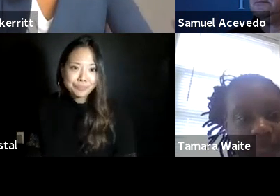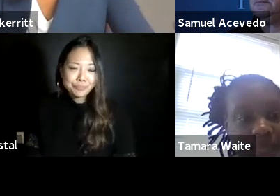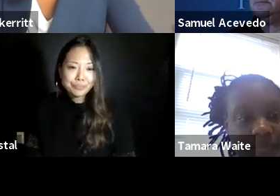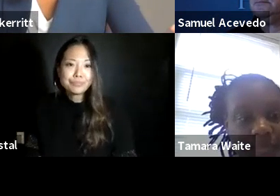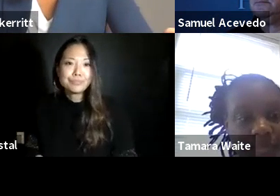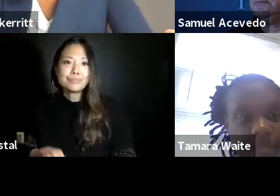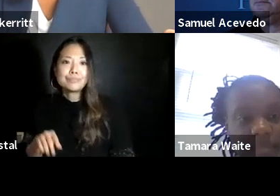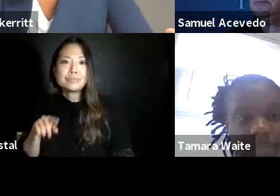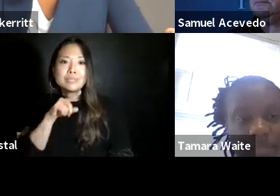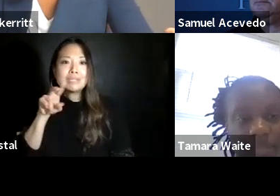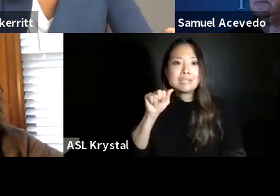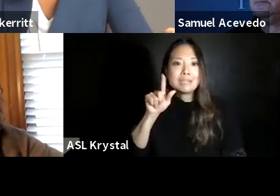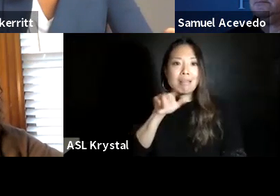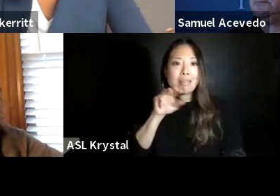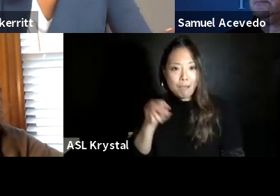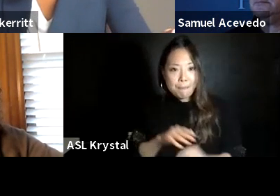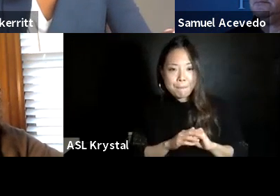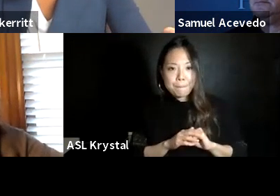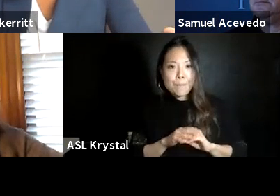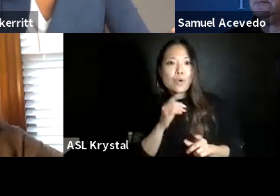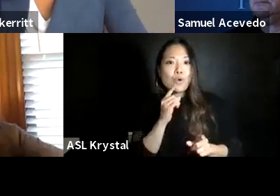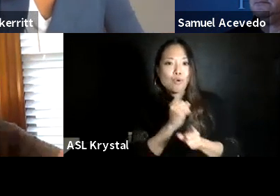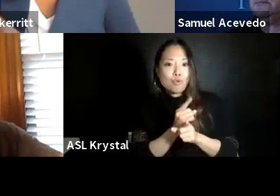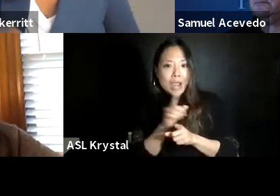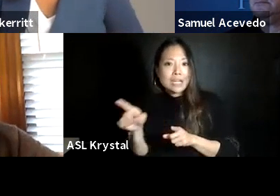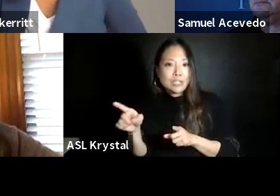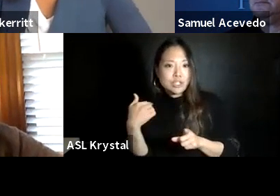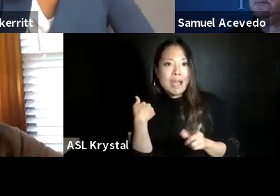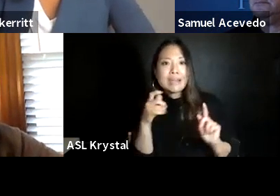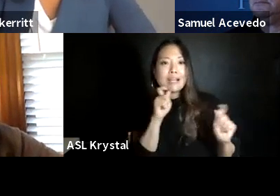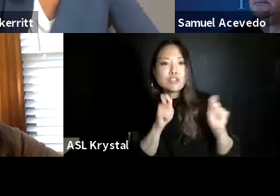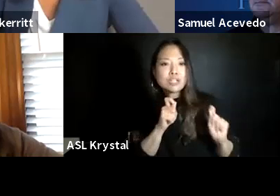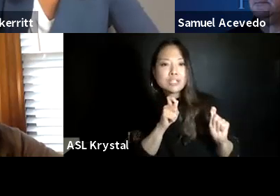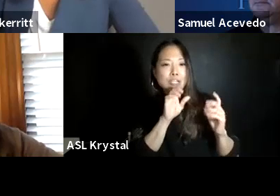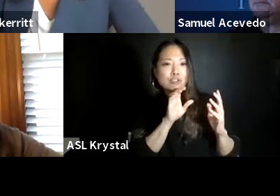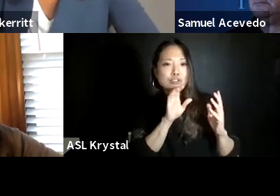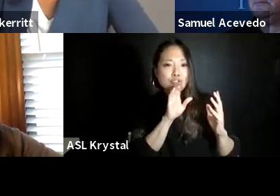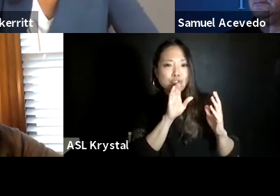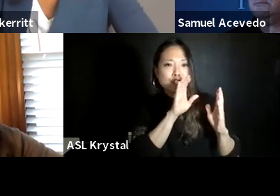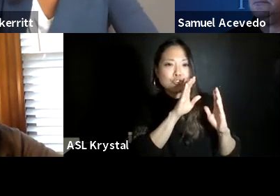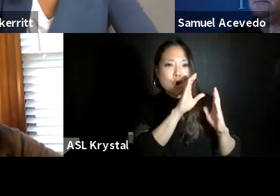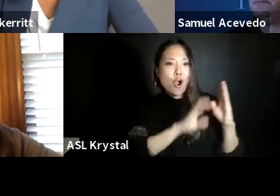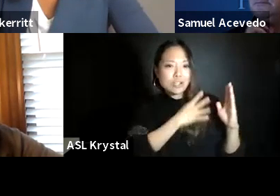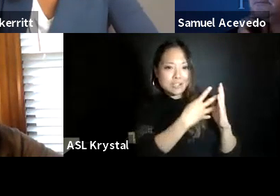adjusted charts that Ms. Parvex had sent to us, I think a week or two ago. Okay, got it.